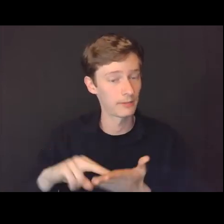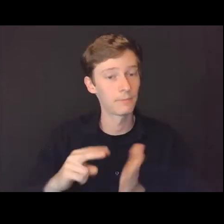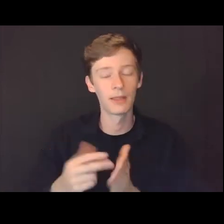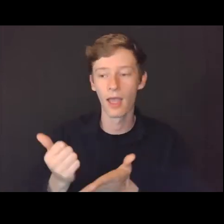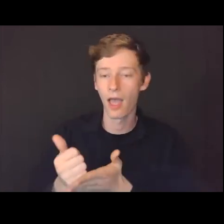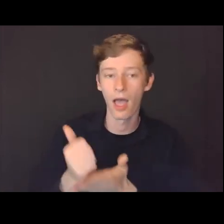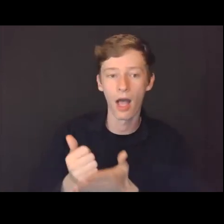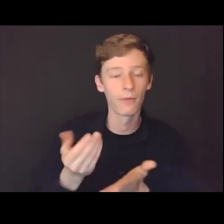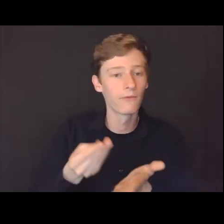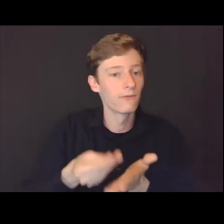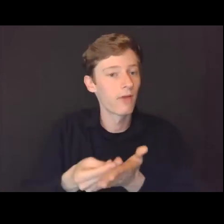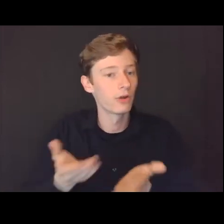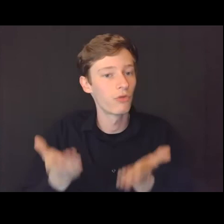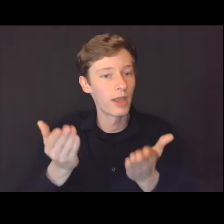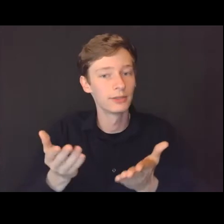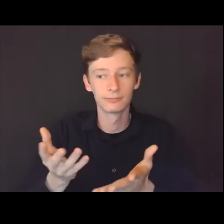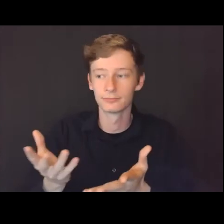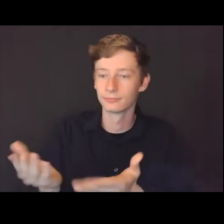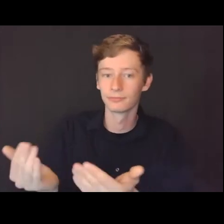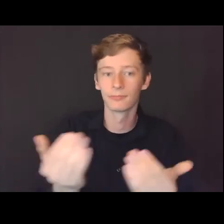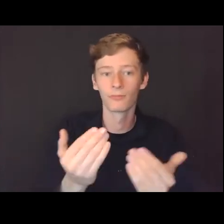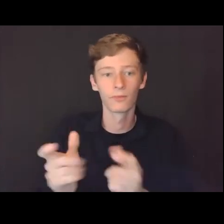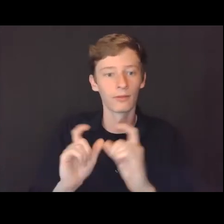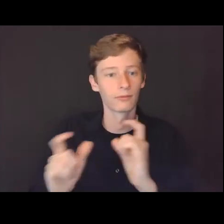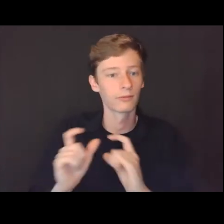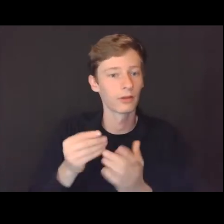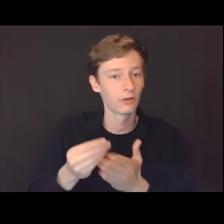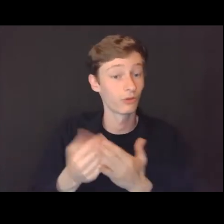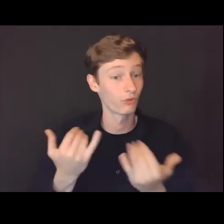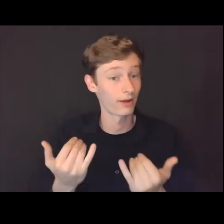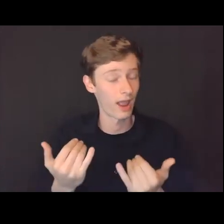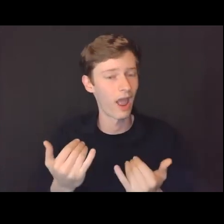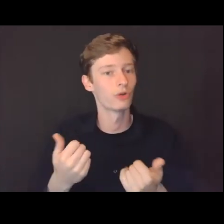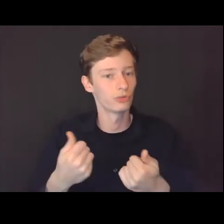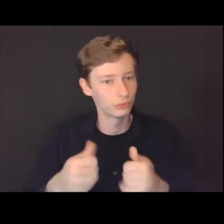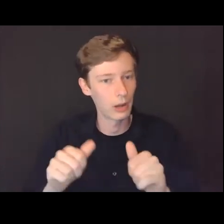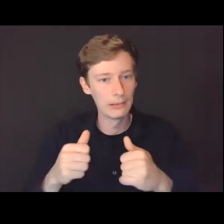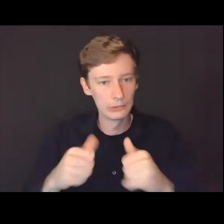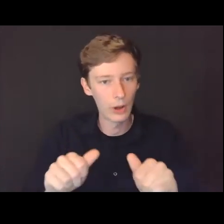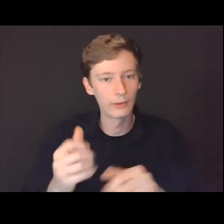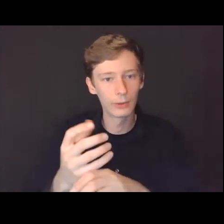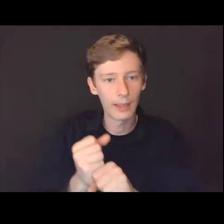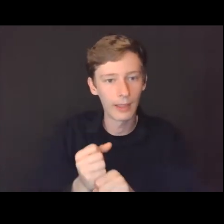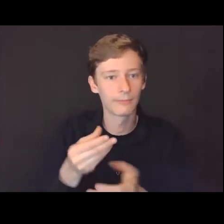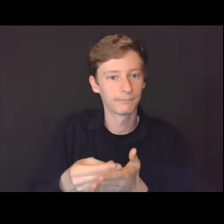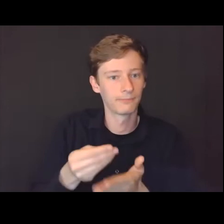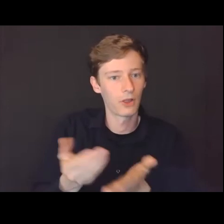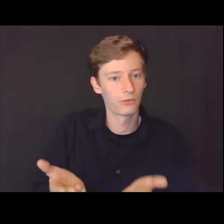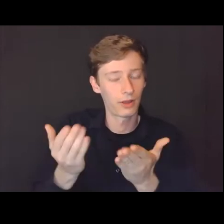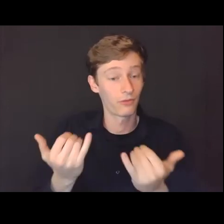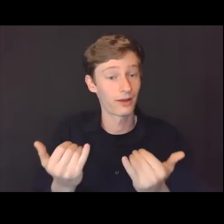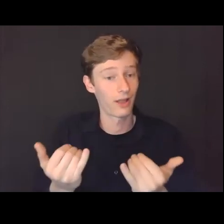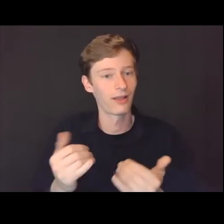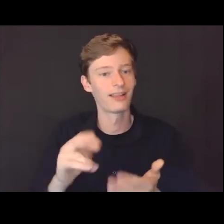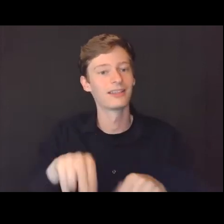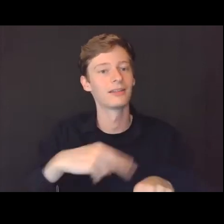fundraising. We're currently in the middle of one of our biggest fundraising pushes of the year, the National Abortion Fundathon with